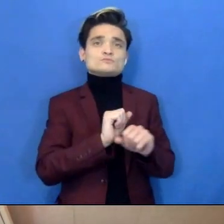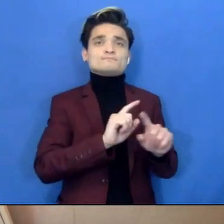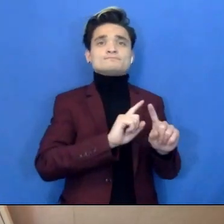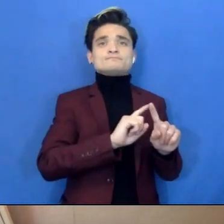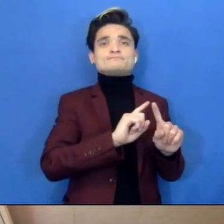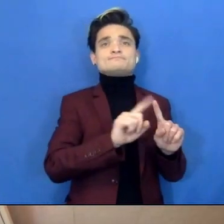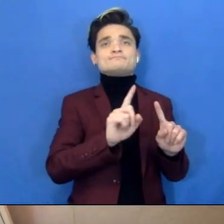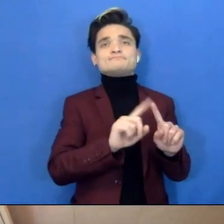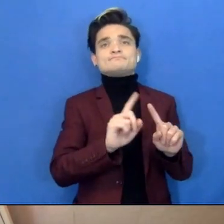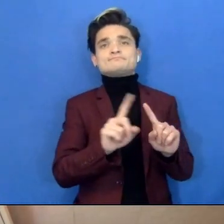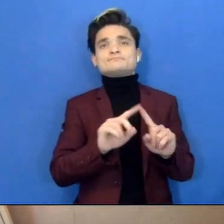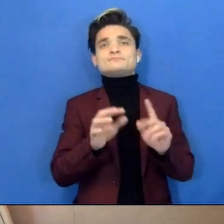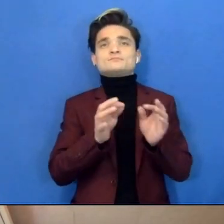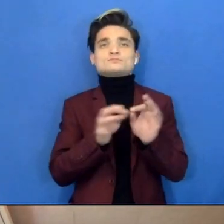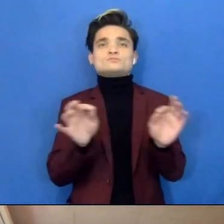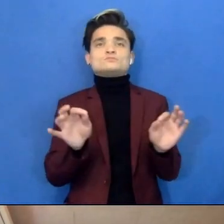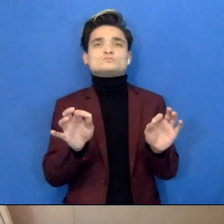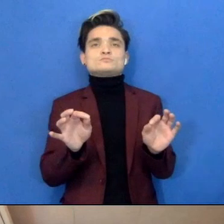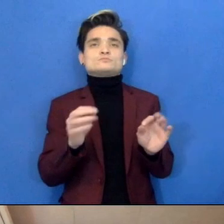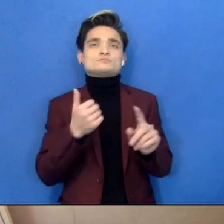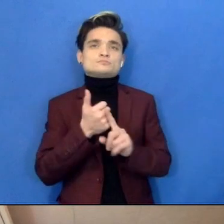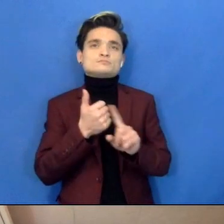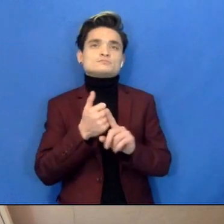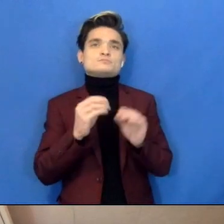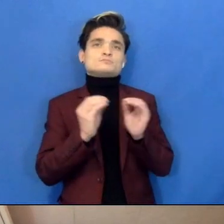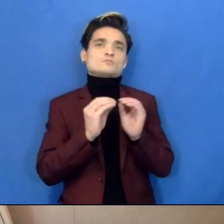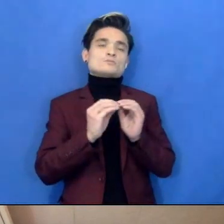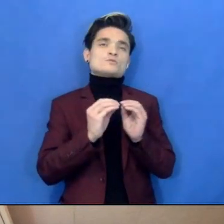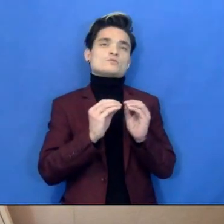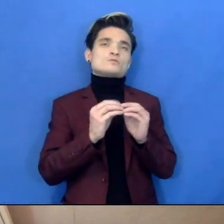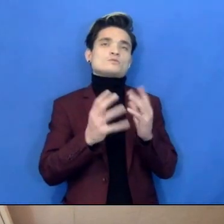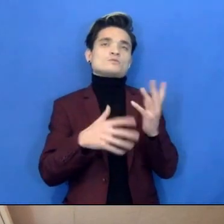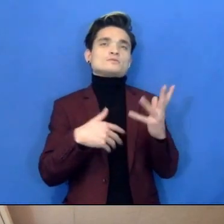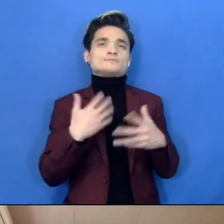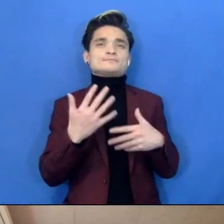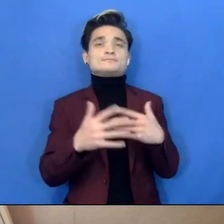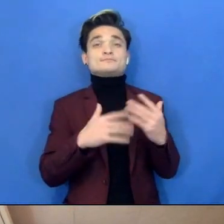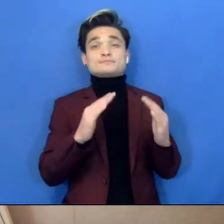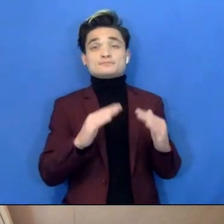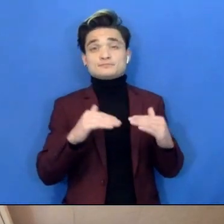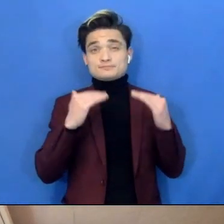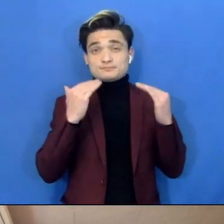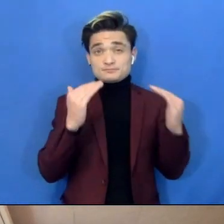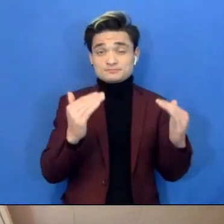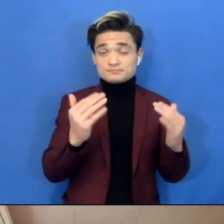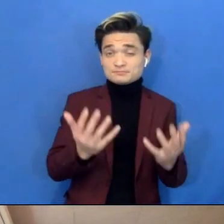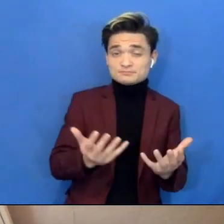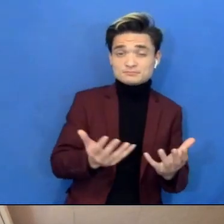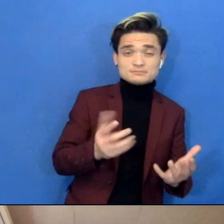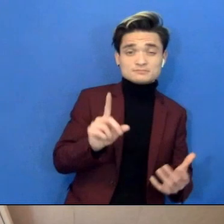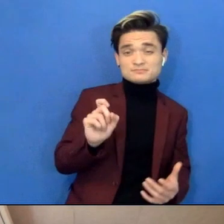advanced, I want to say. It's a broad definition, I know it's not very precise, but you see what I mean. And this is a question